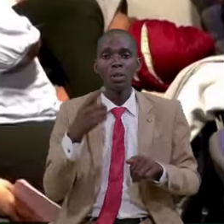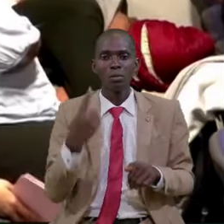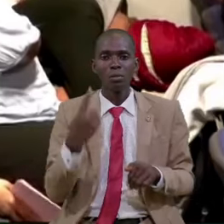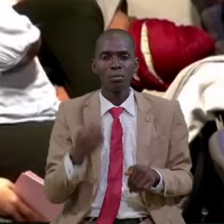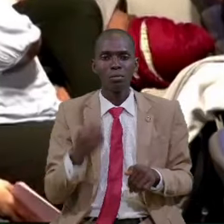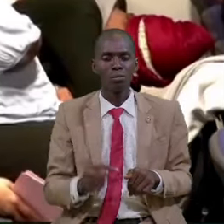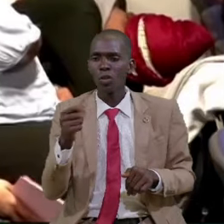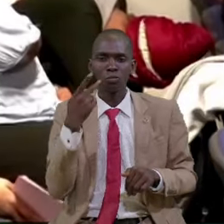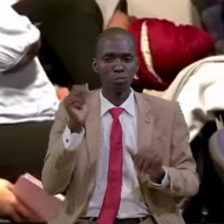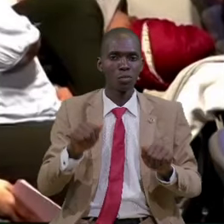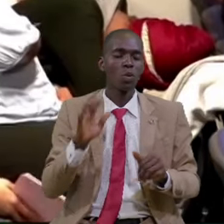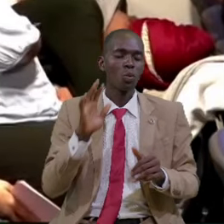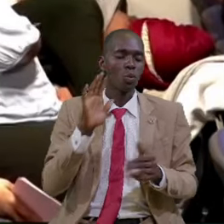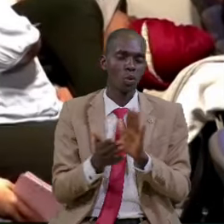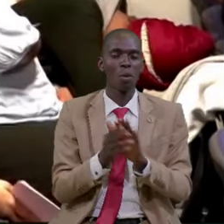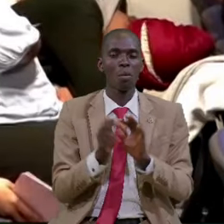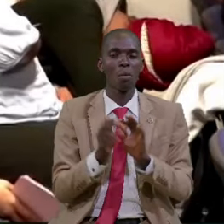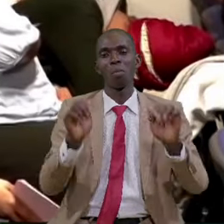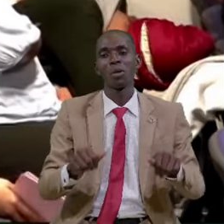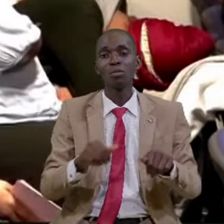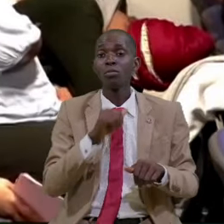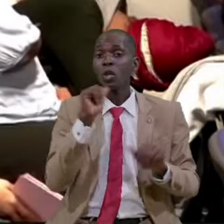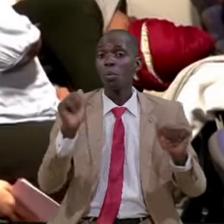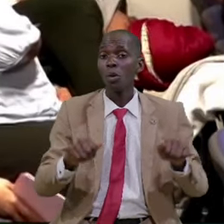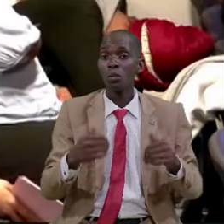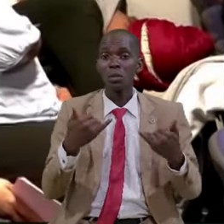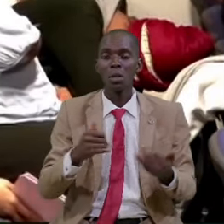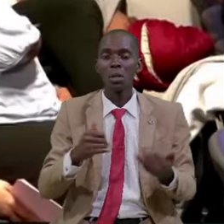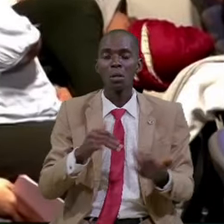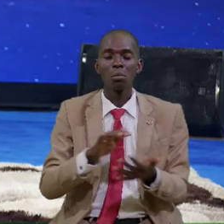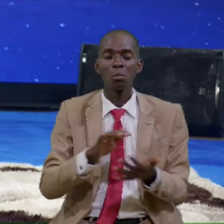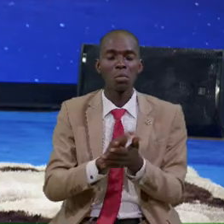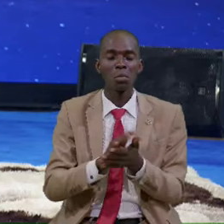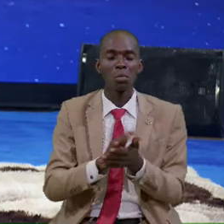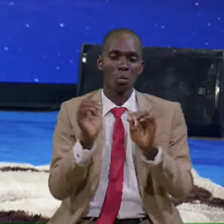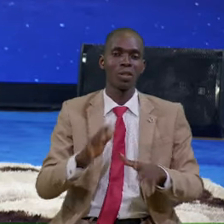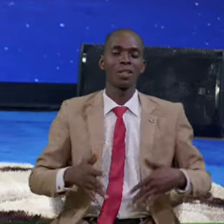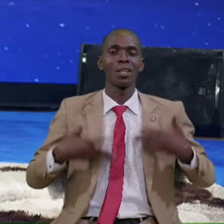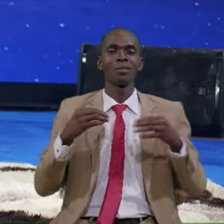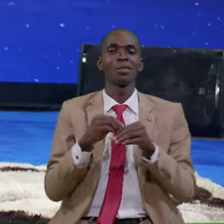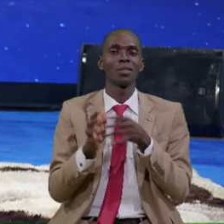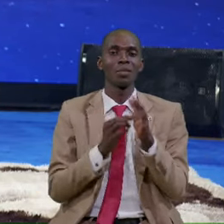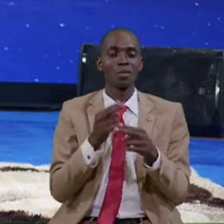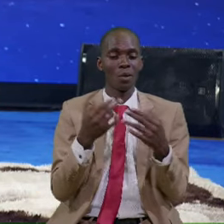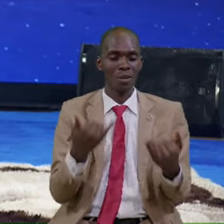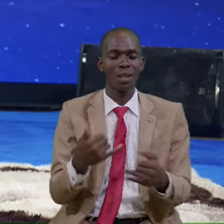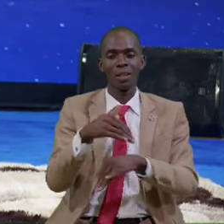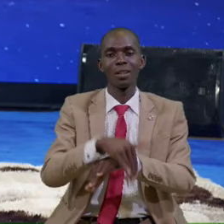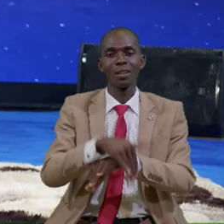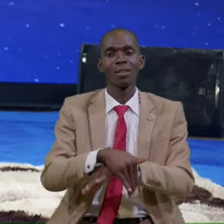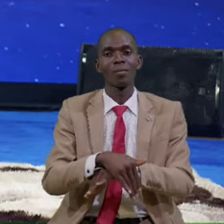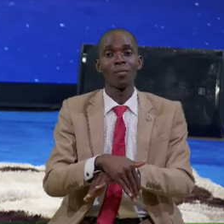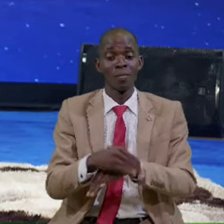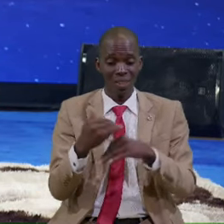become possible The Impossible will become possible in your life tonight